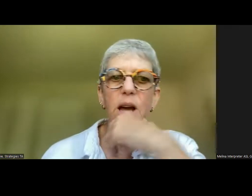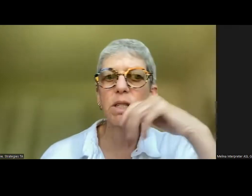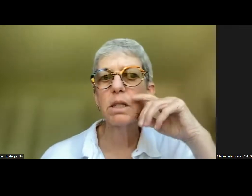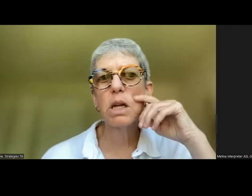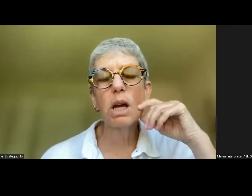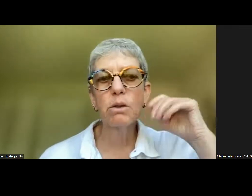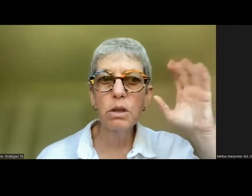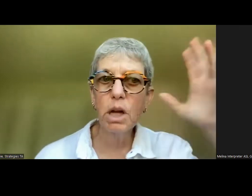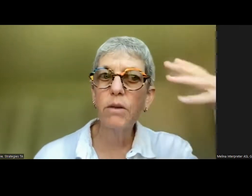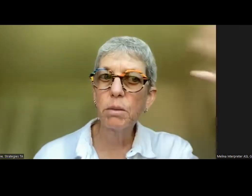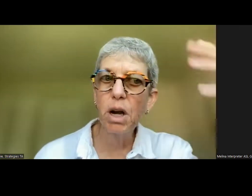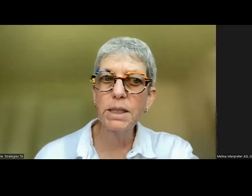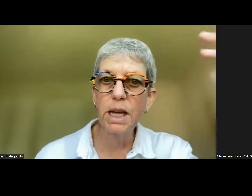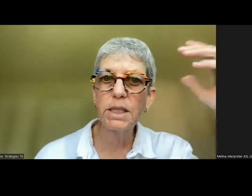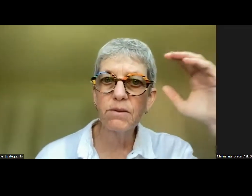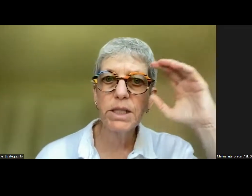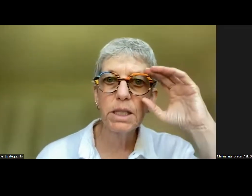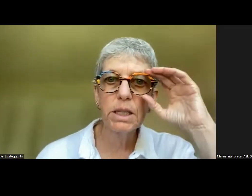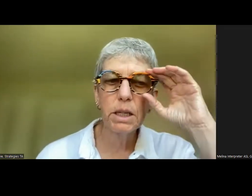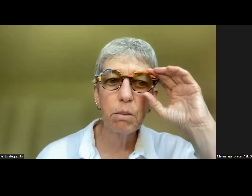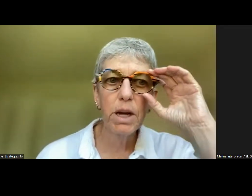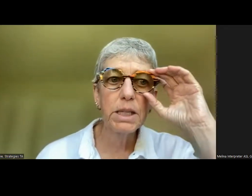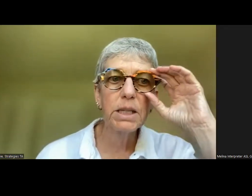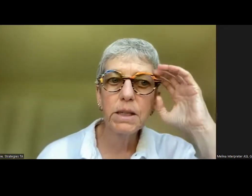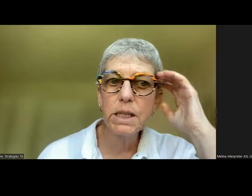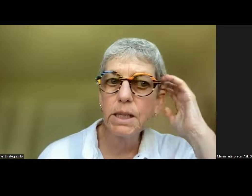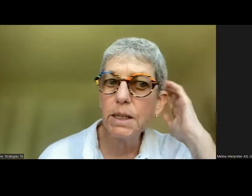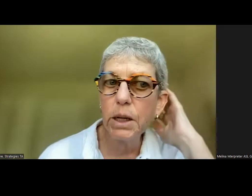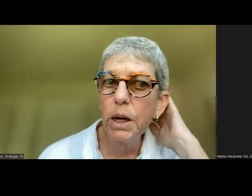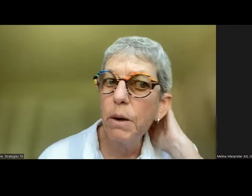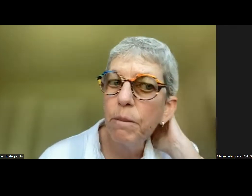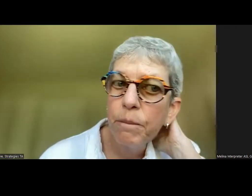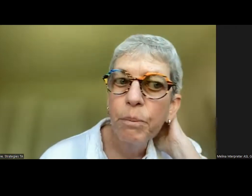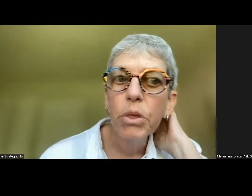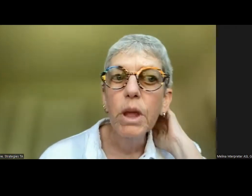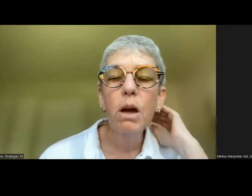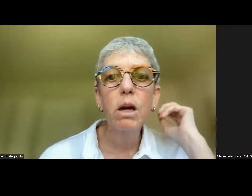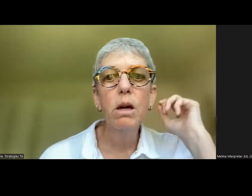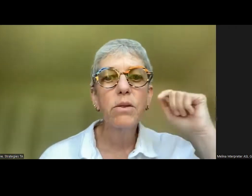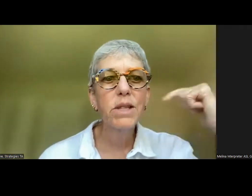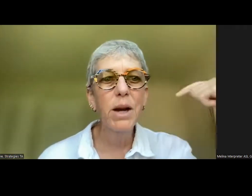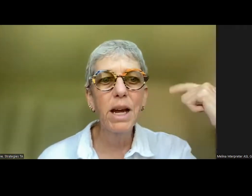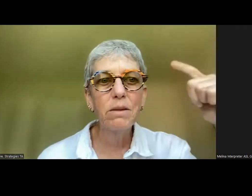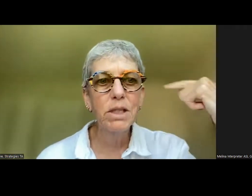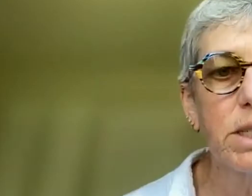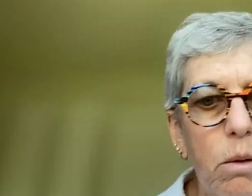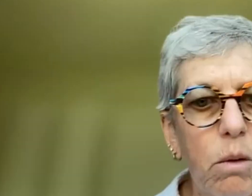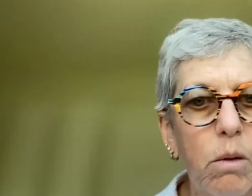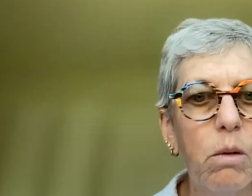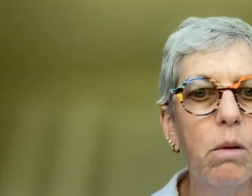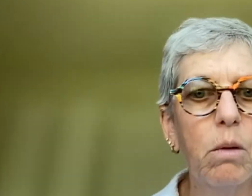It'll allow us to talk through kind of a process, a facilitated process to consider. Sorry, I